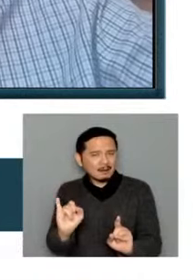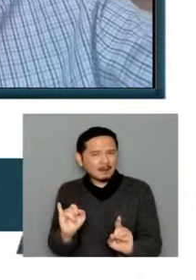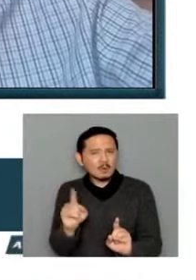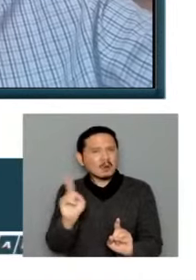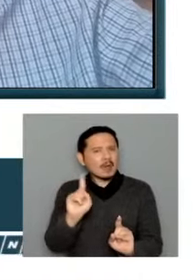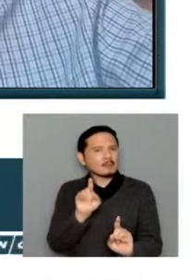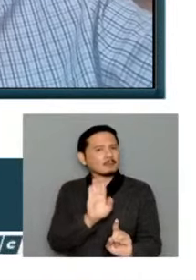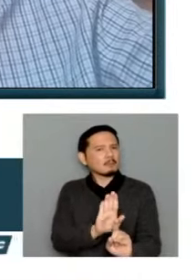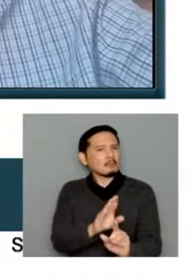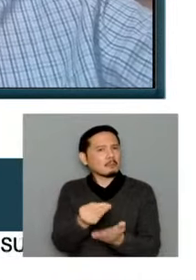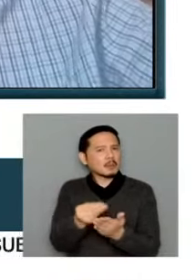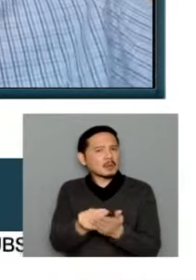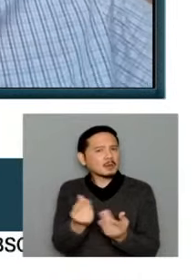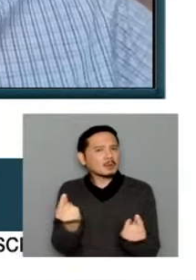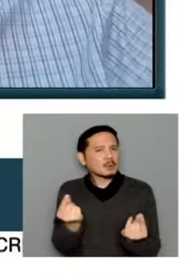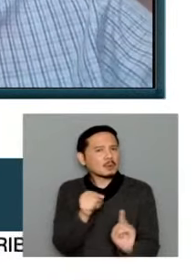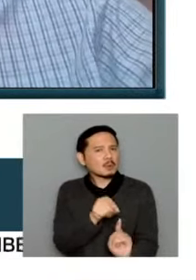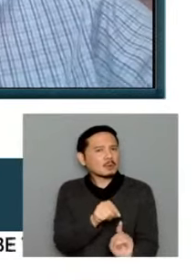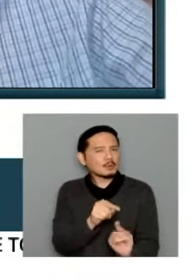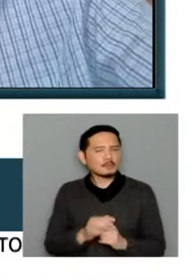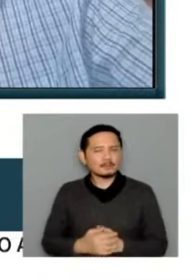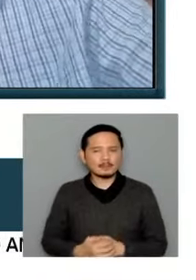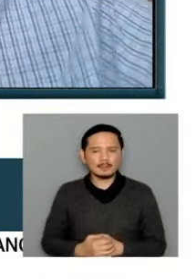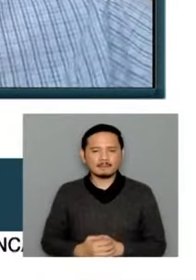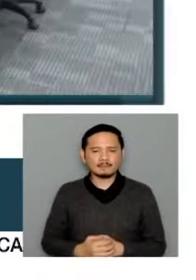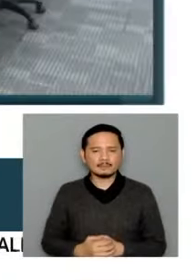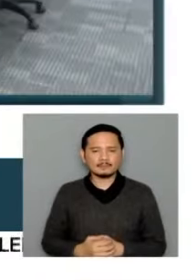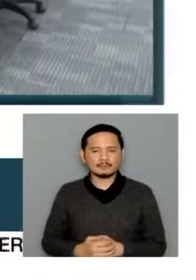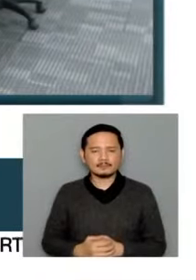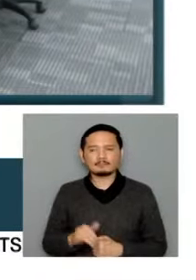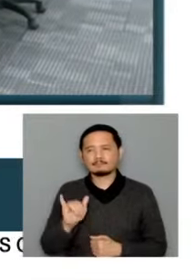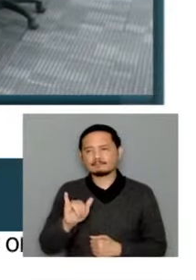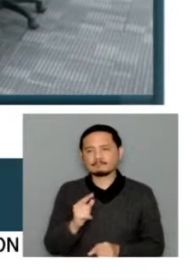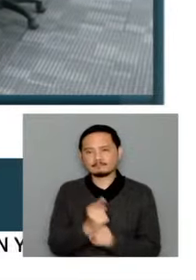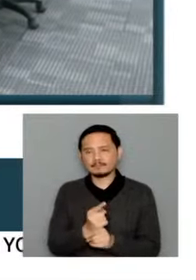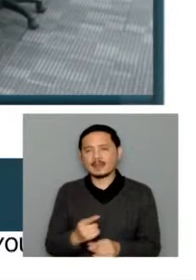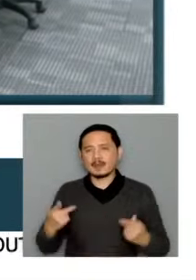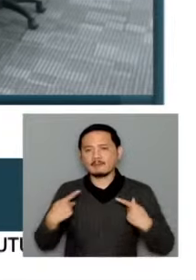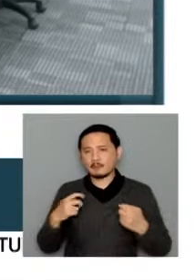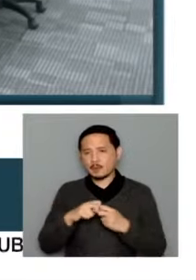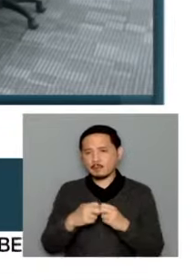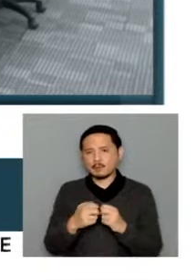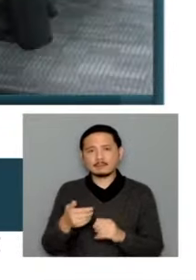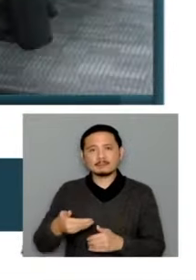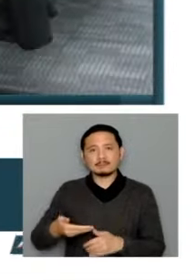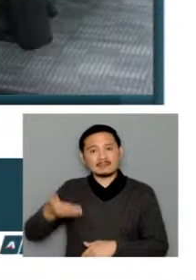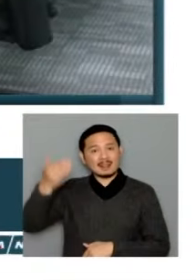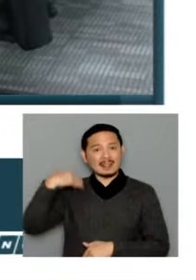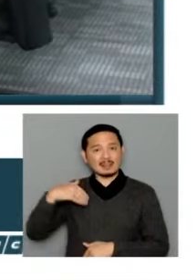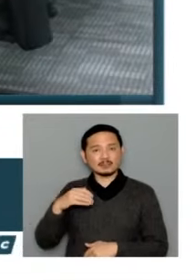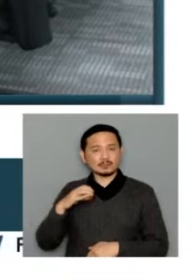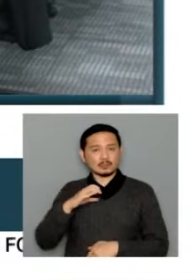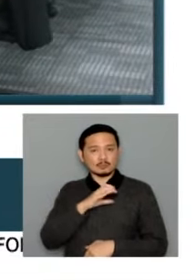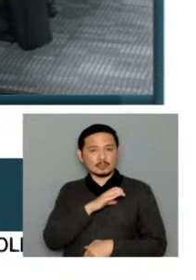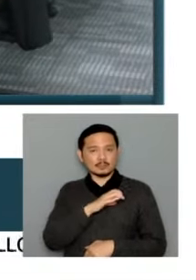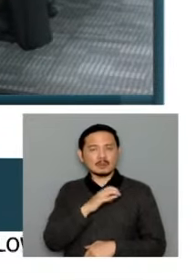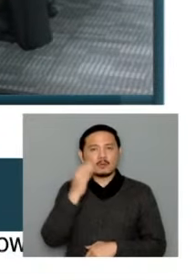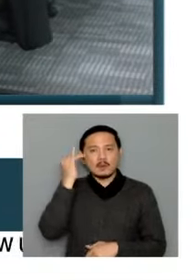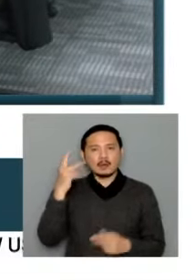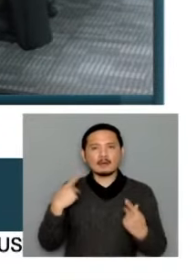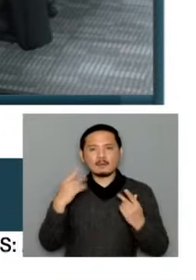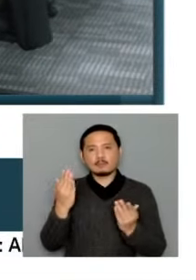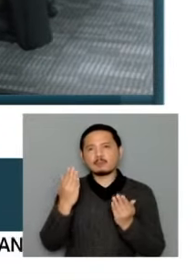money then? Well, we had a problem in the last Congress when there was a proposal to create a